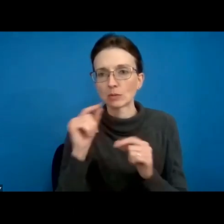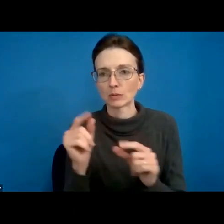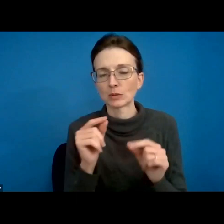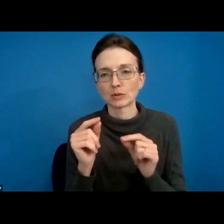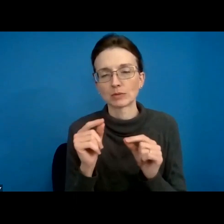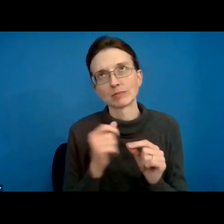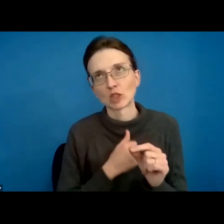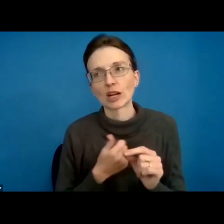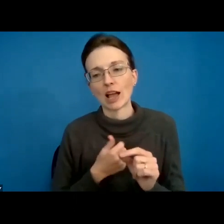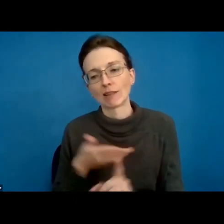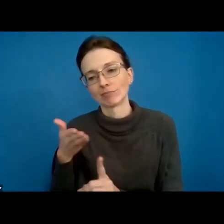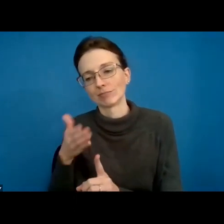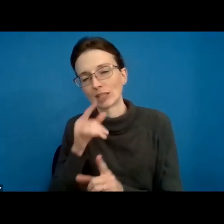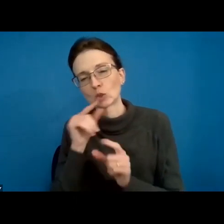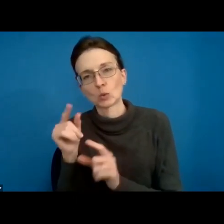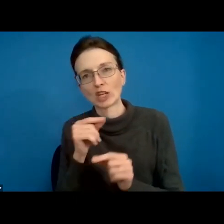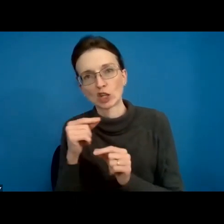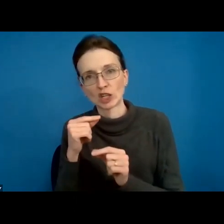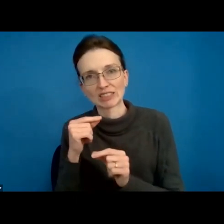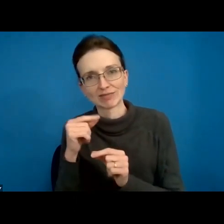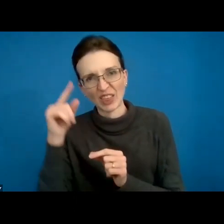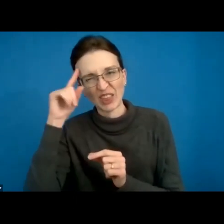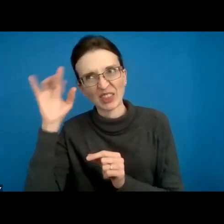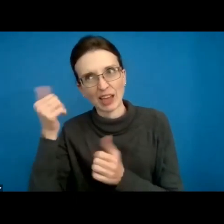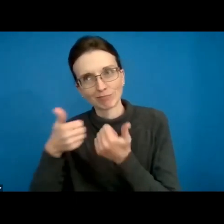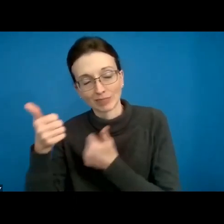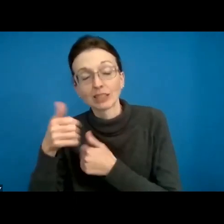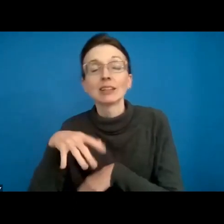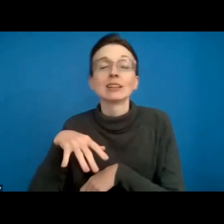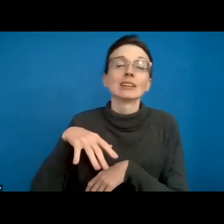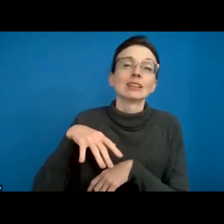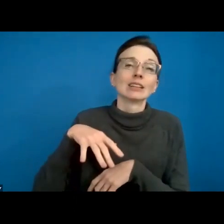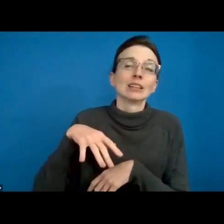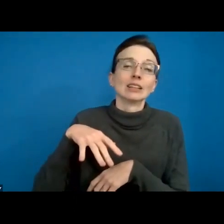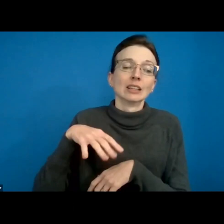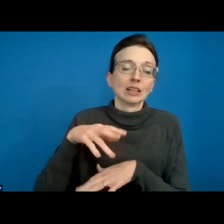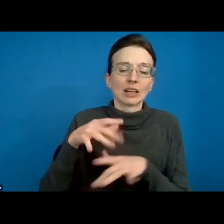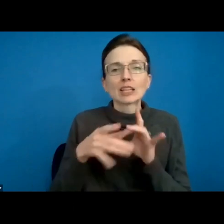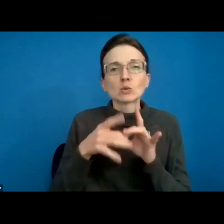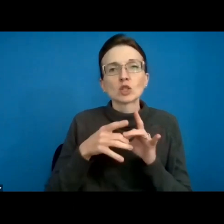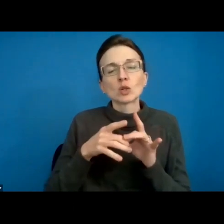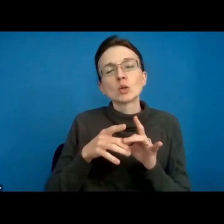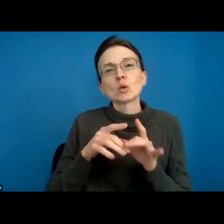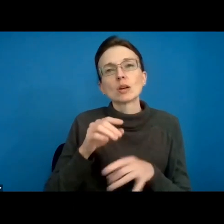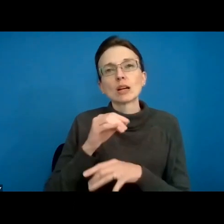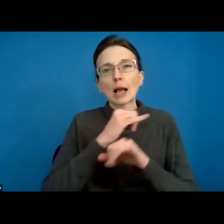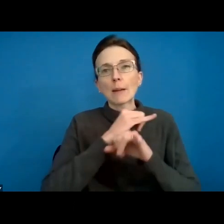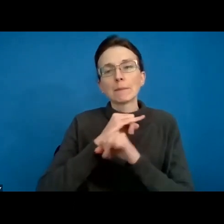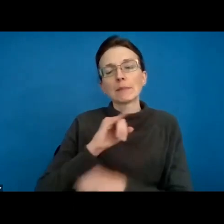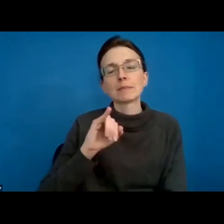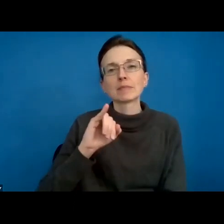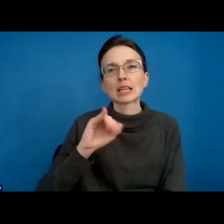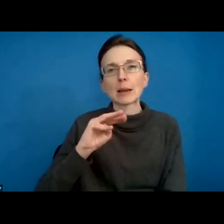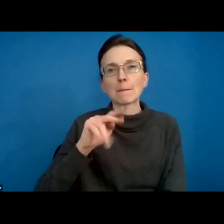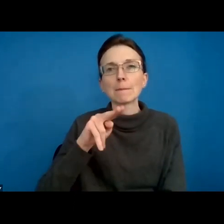Twitter, so that's the platform I think about most, but related to immune compromised folks and